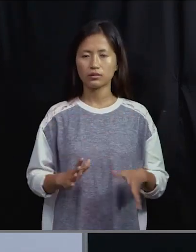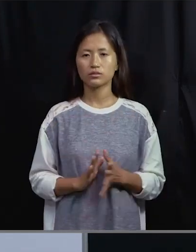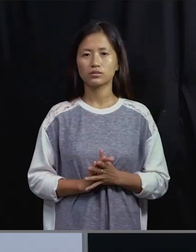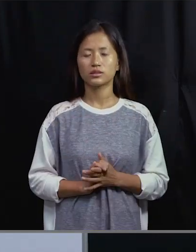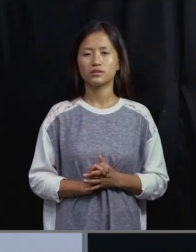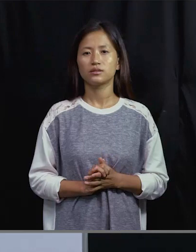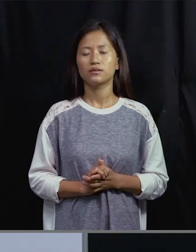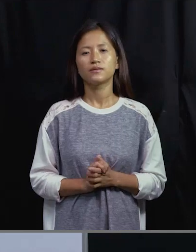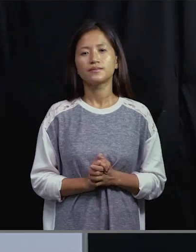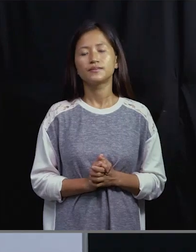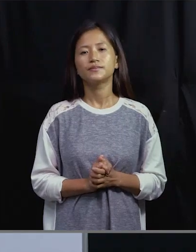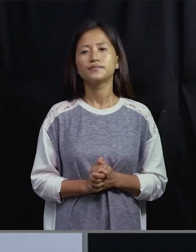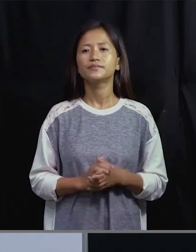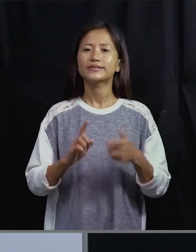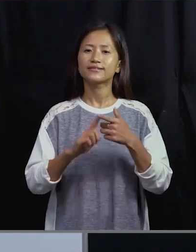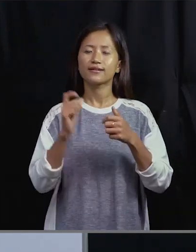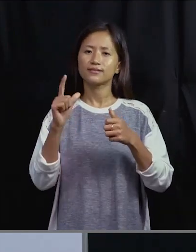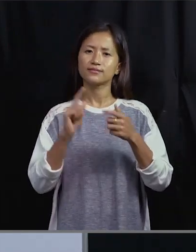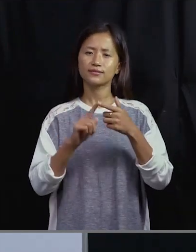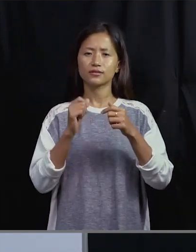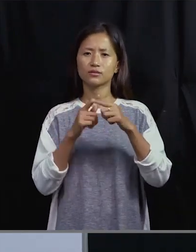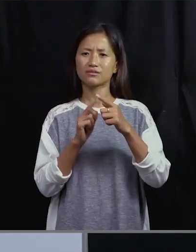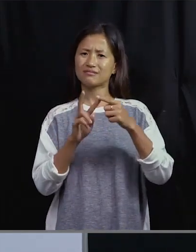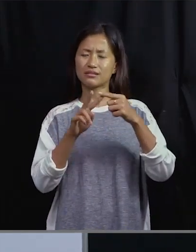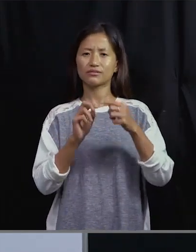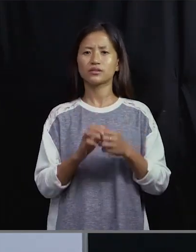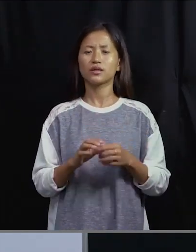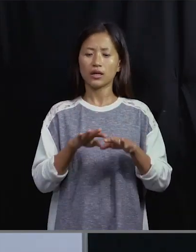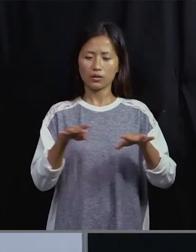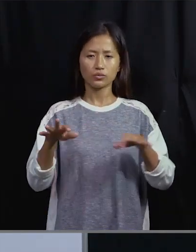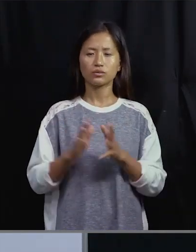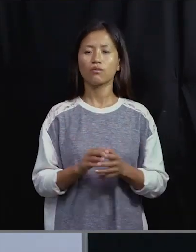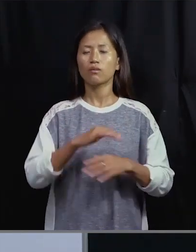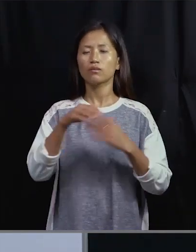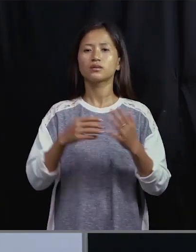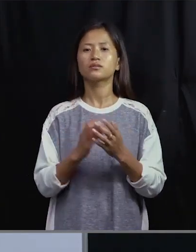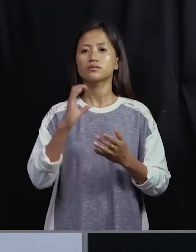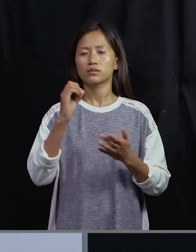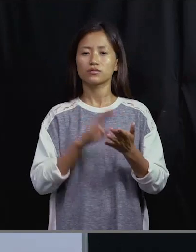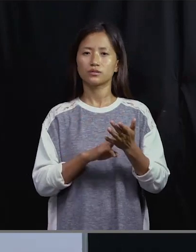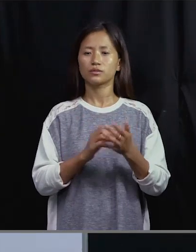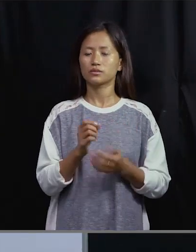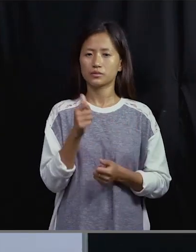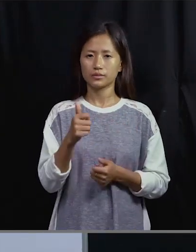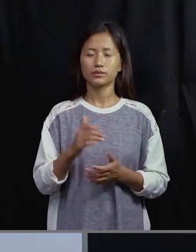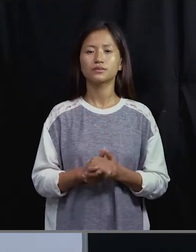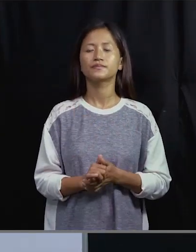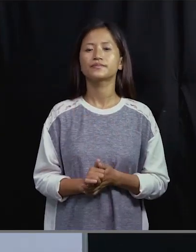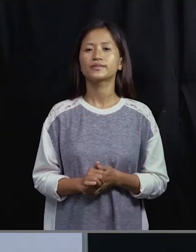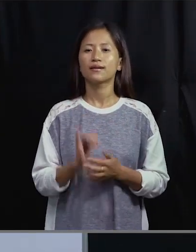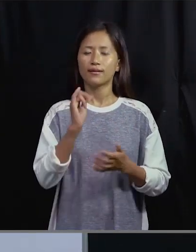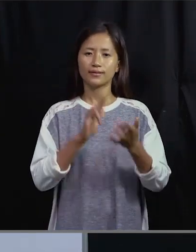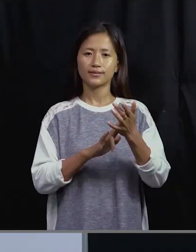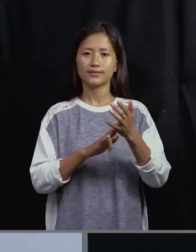Or, what is it? Electronics, okay, TV, computer, all those are consumer goods. Then coming to your intermediate